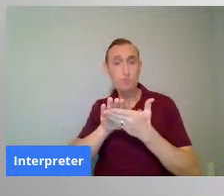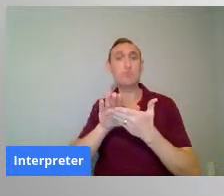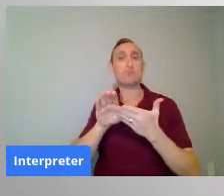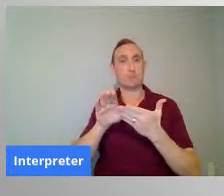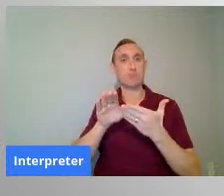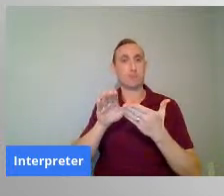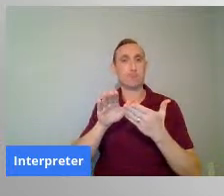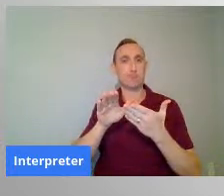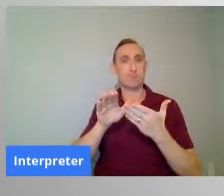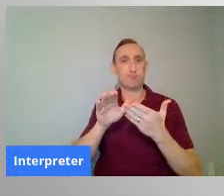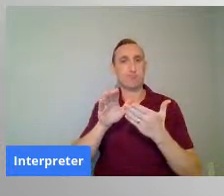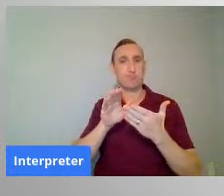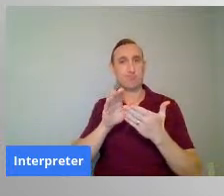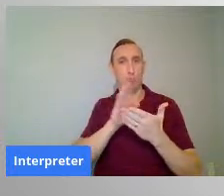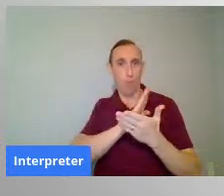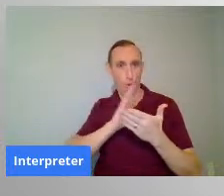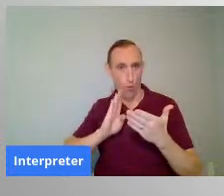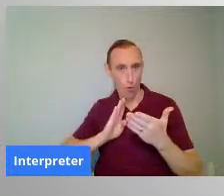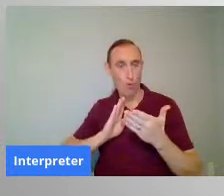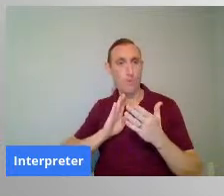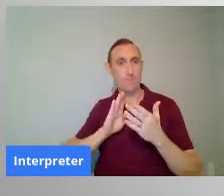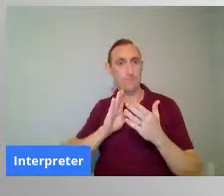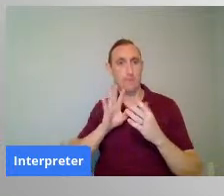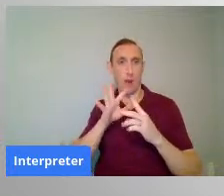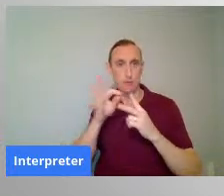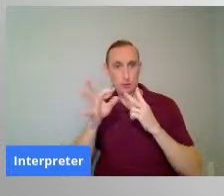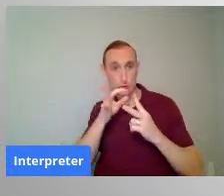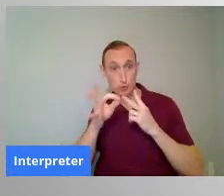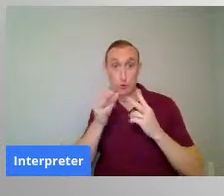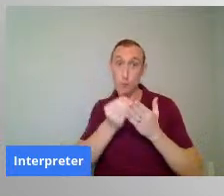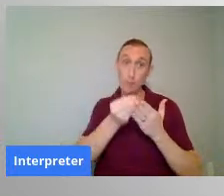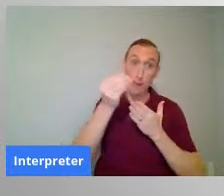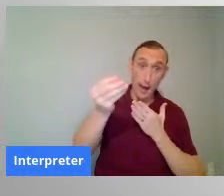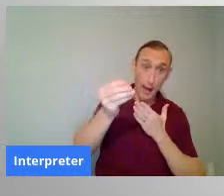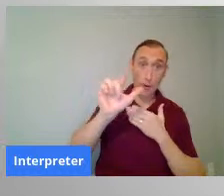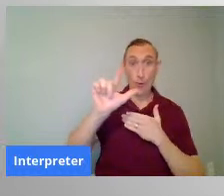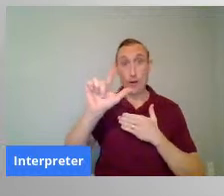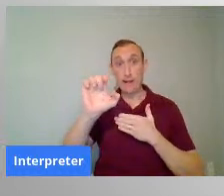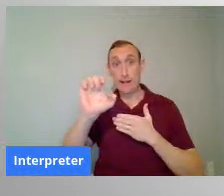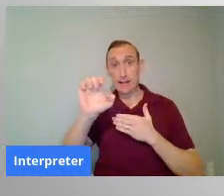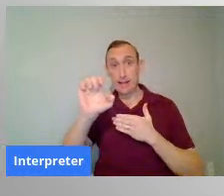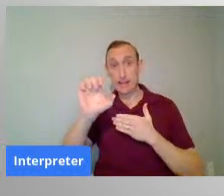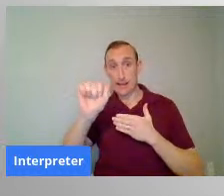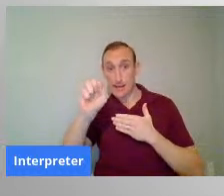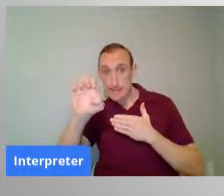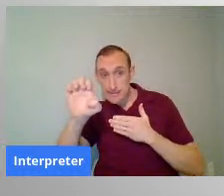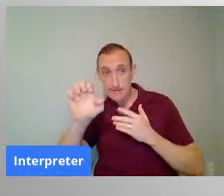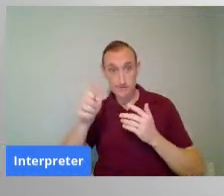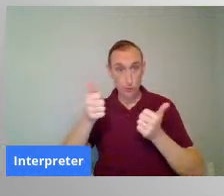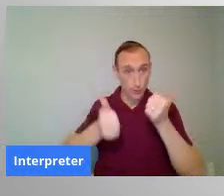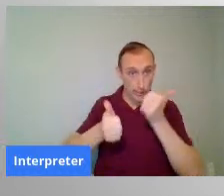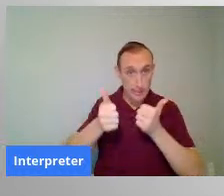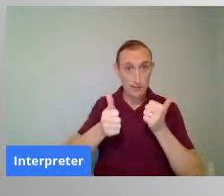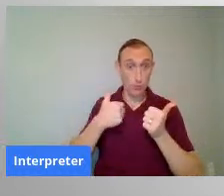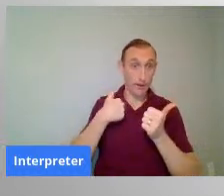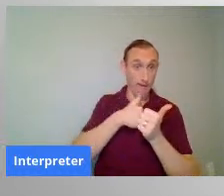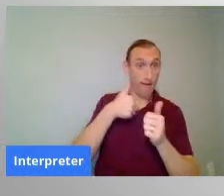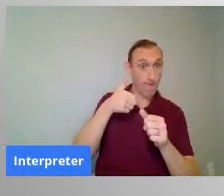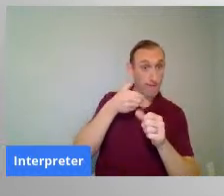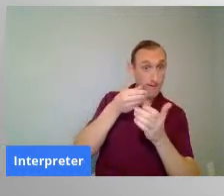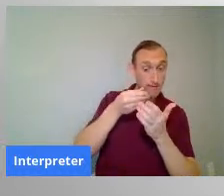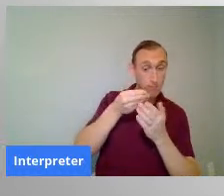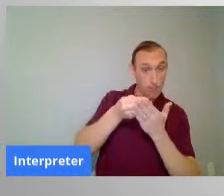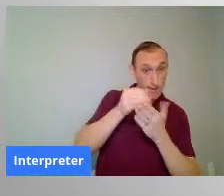considering the board option purchase versus lease and whether we had enough money to do the purchase outright. There's going to be